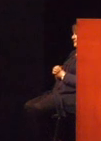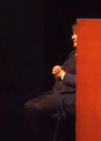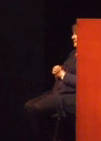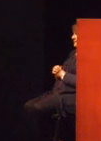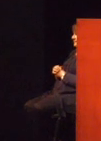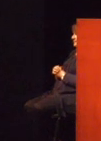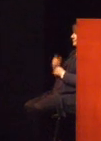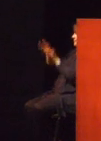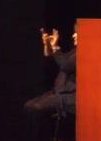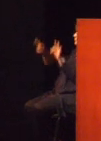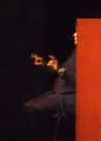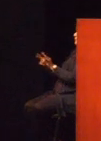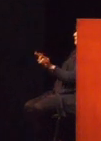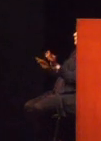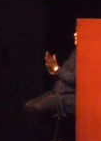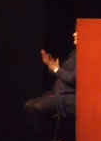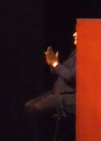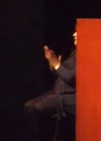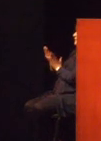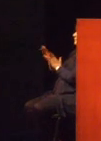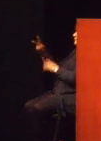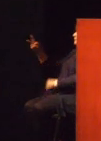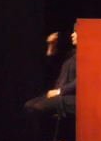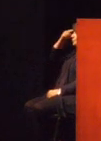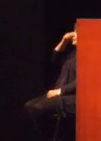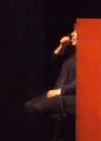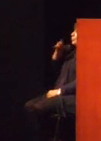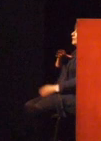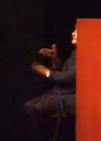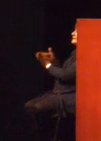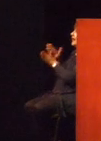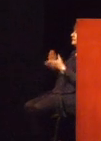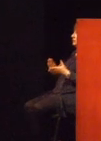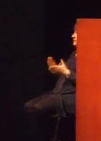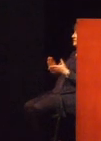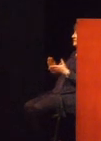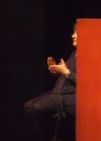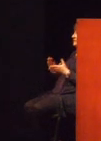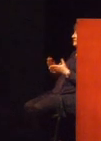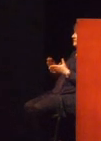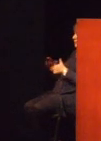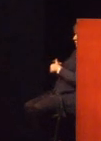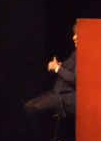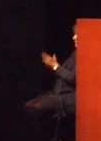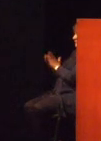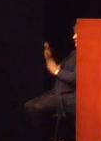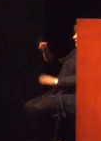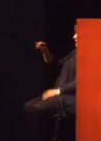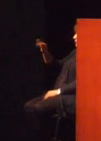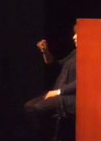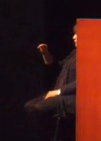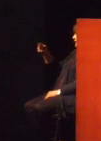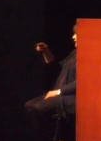This framework was developed by two black women psychologists, first developed by Dr. Janet Helms